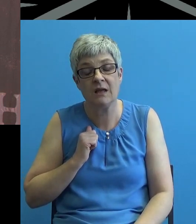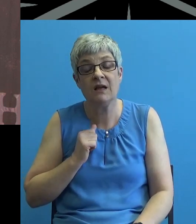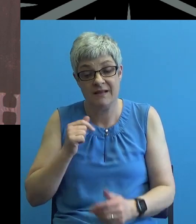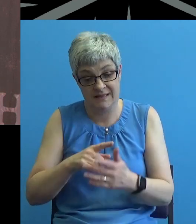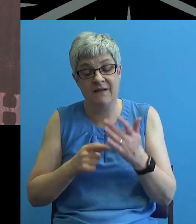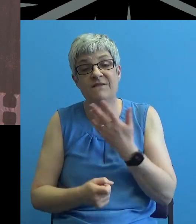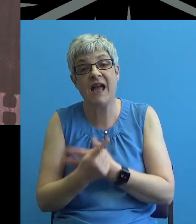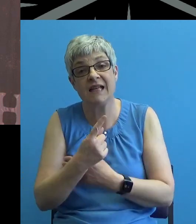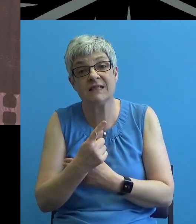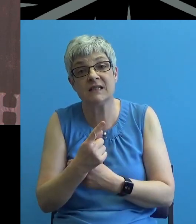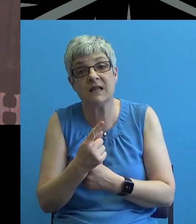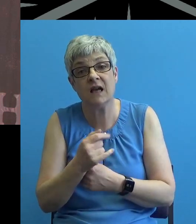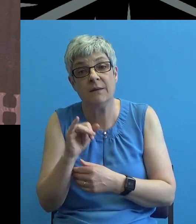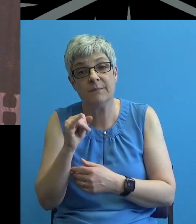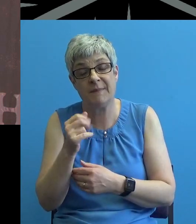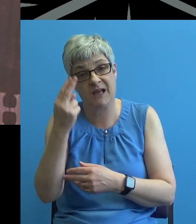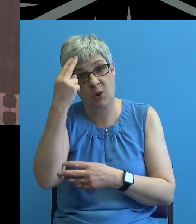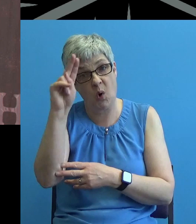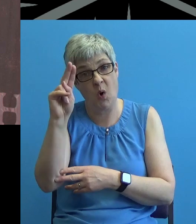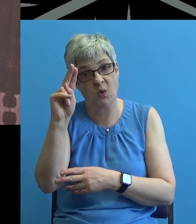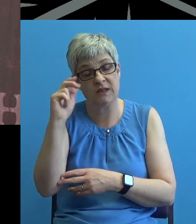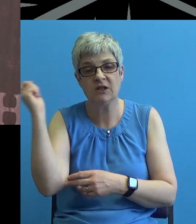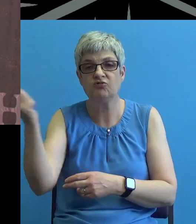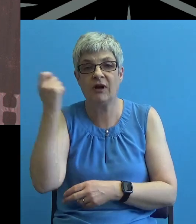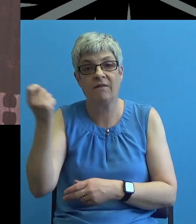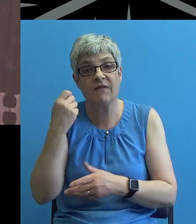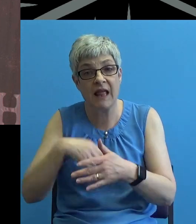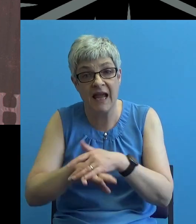This event might be called the triumphal entry,